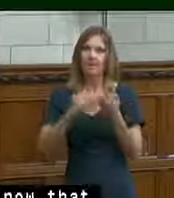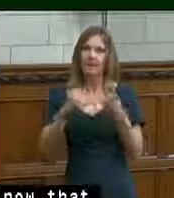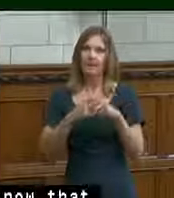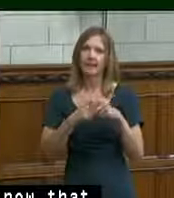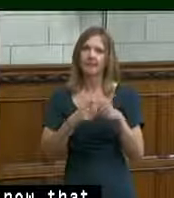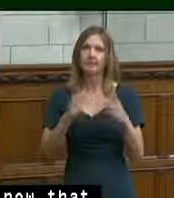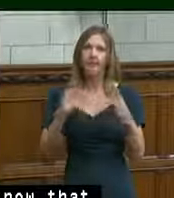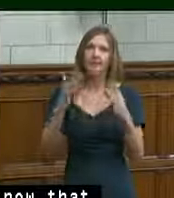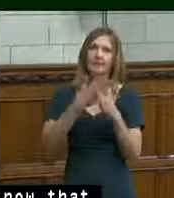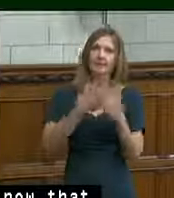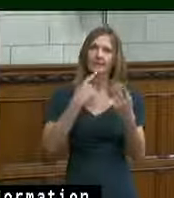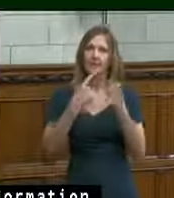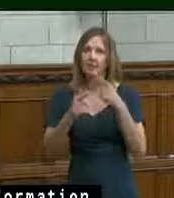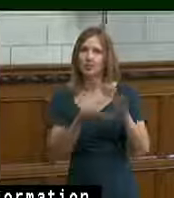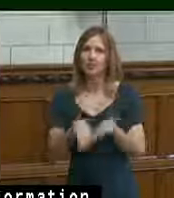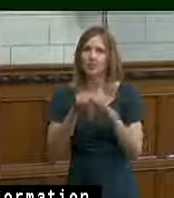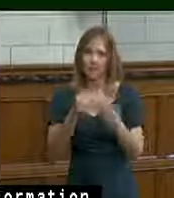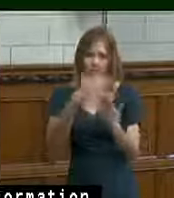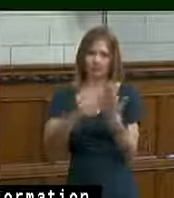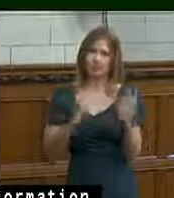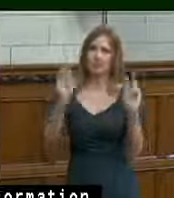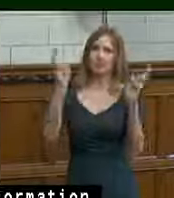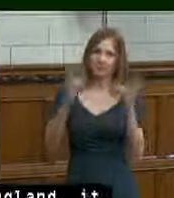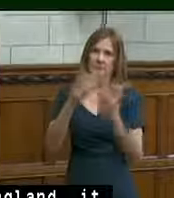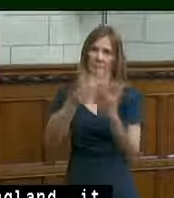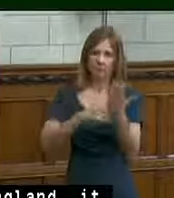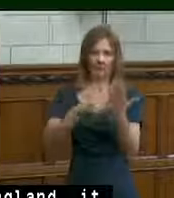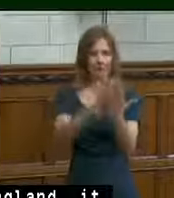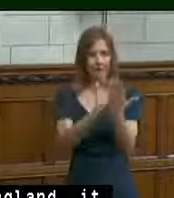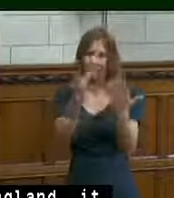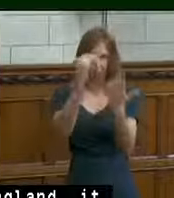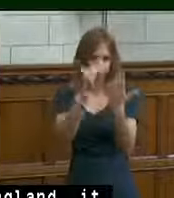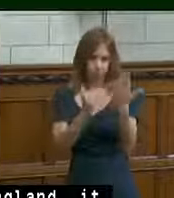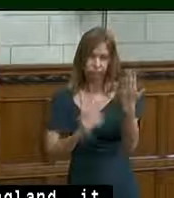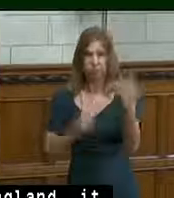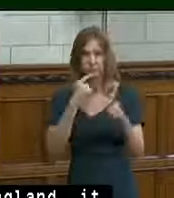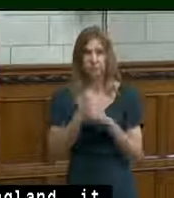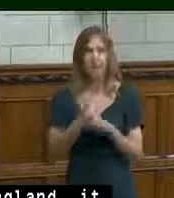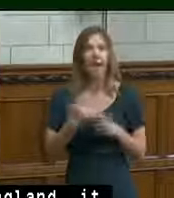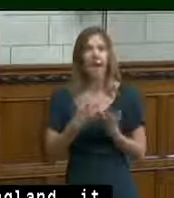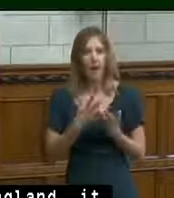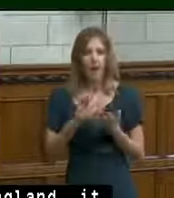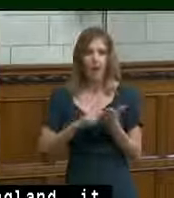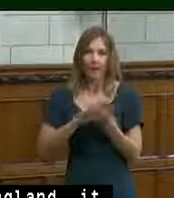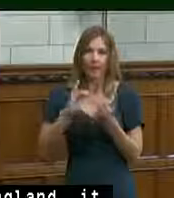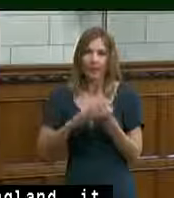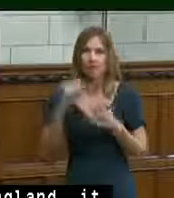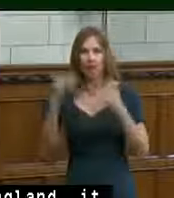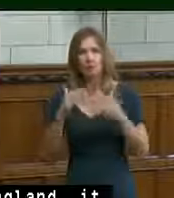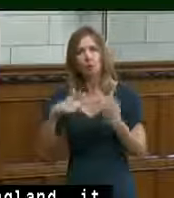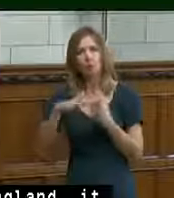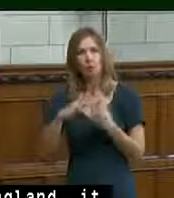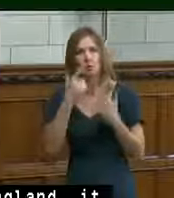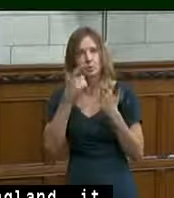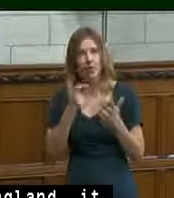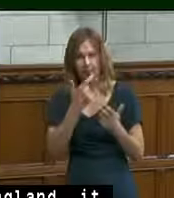It is a clear approach for improving the accessibility of NHS and adult social care services for people